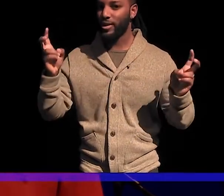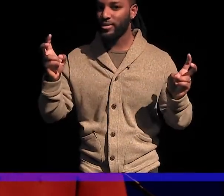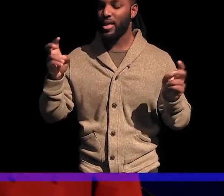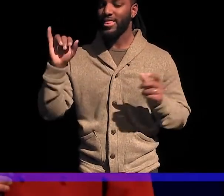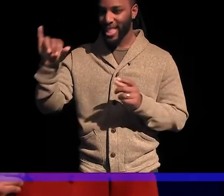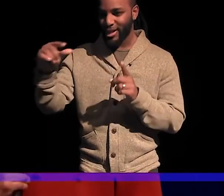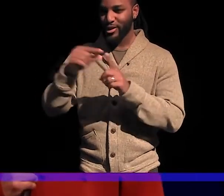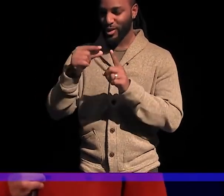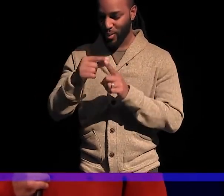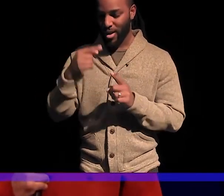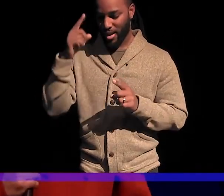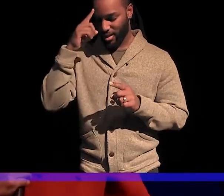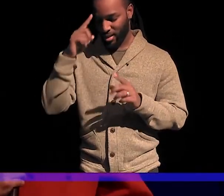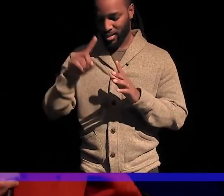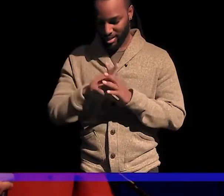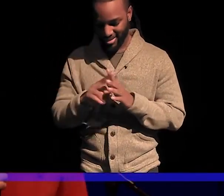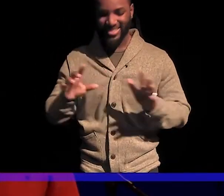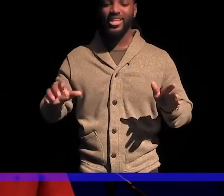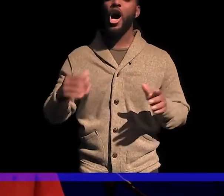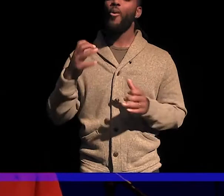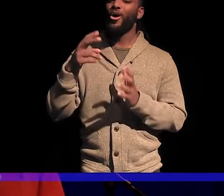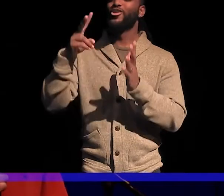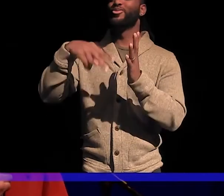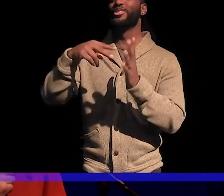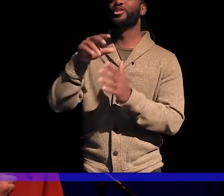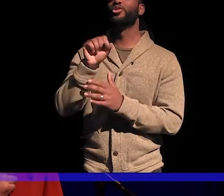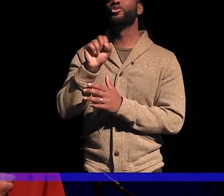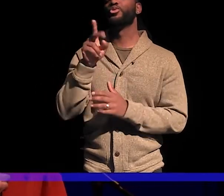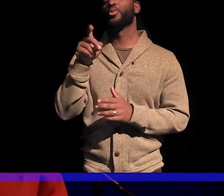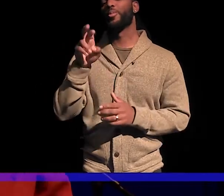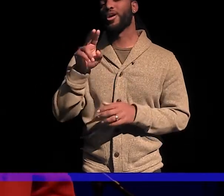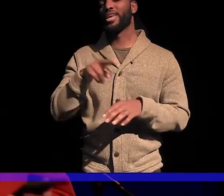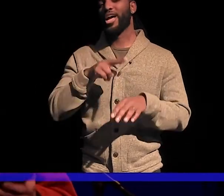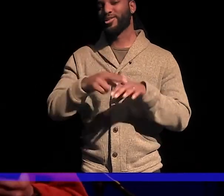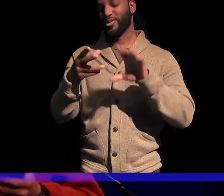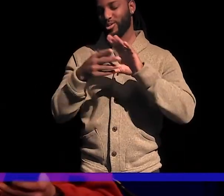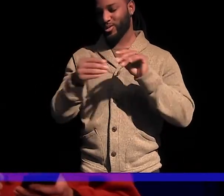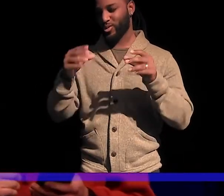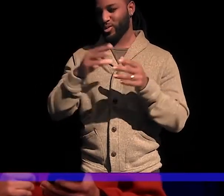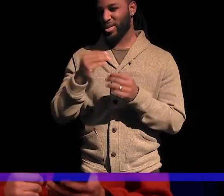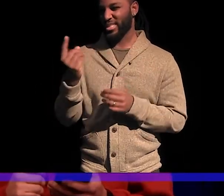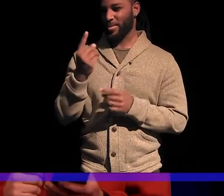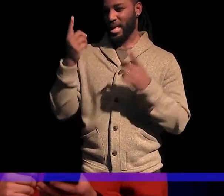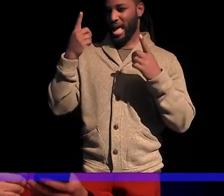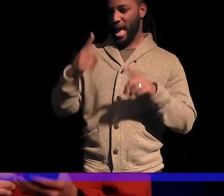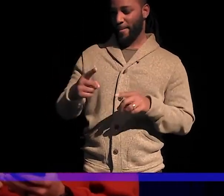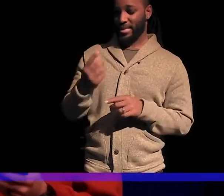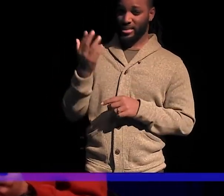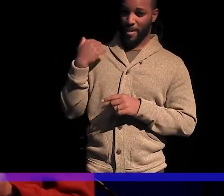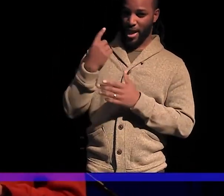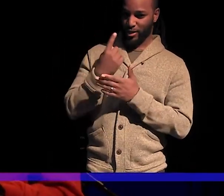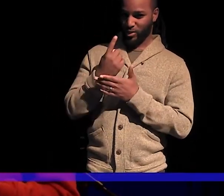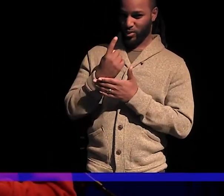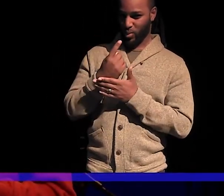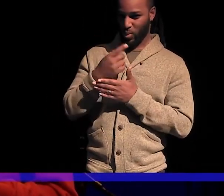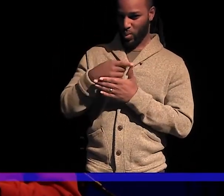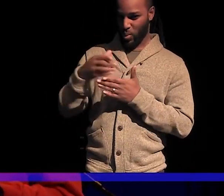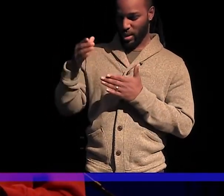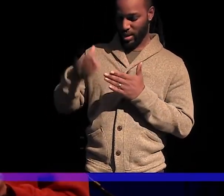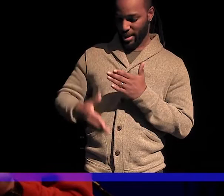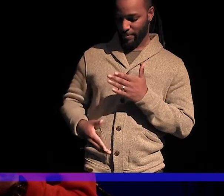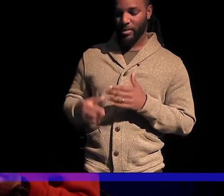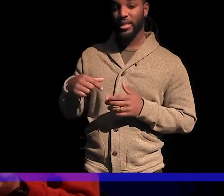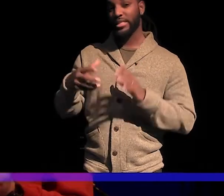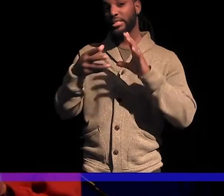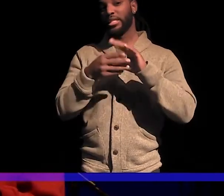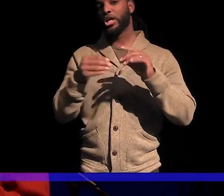word, series. I want to read you a supernatural story of something that happened this past weekend. So this is a testimony